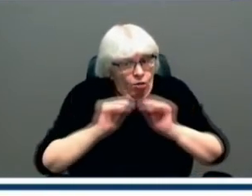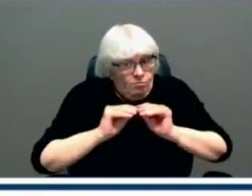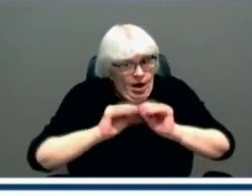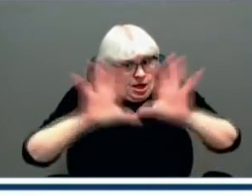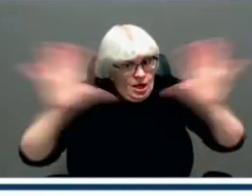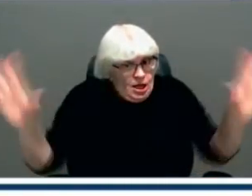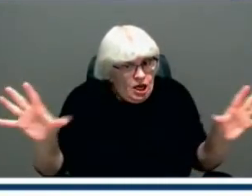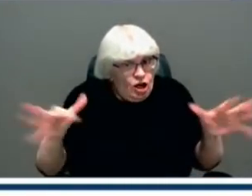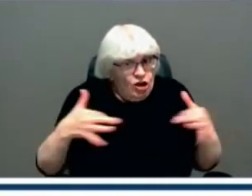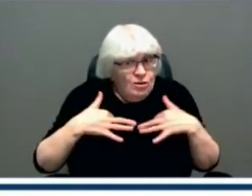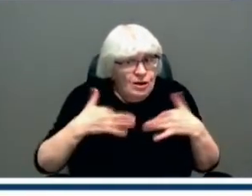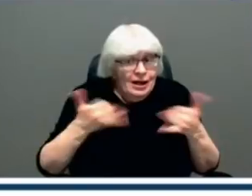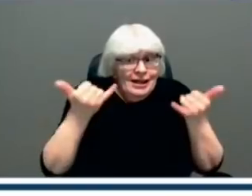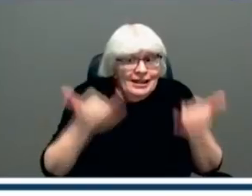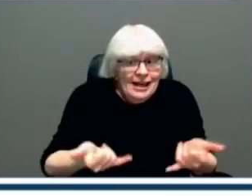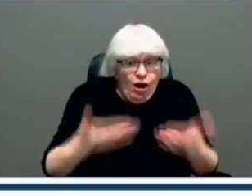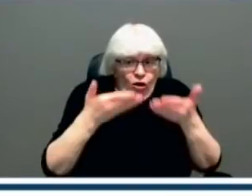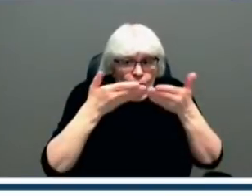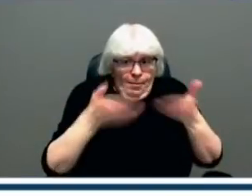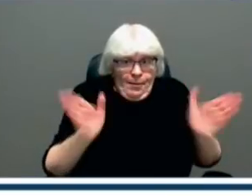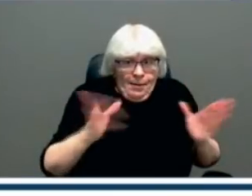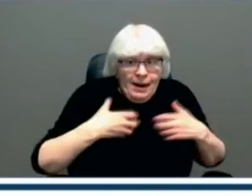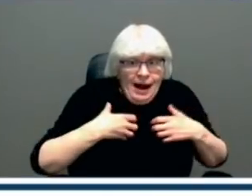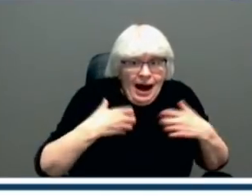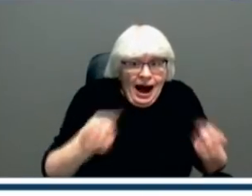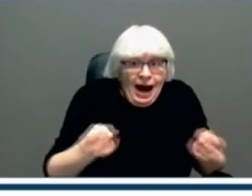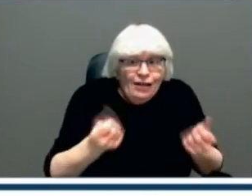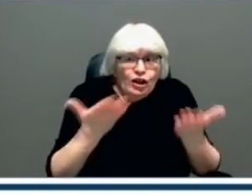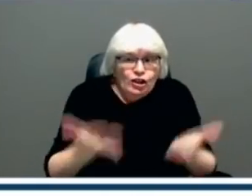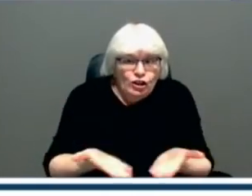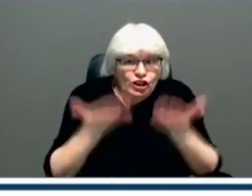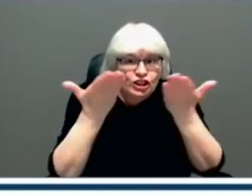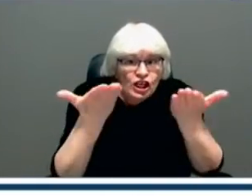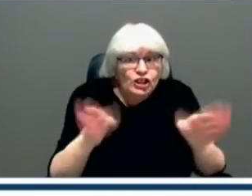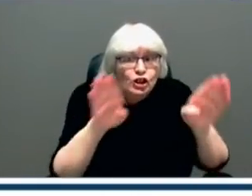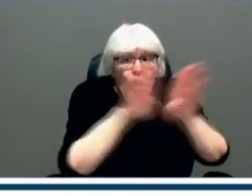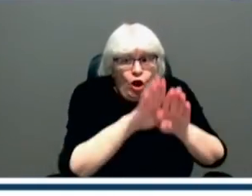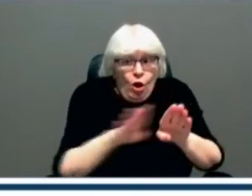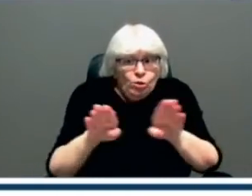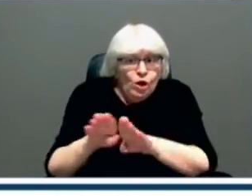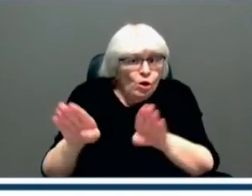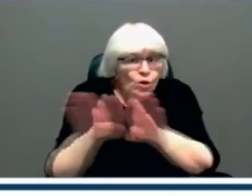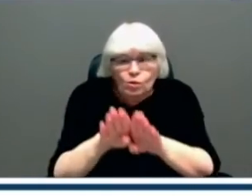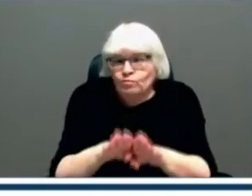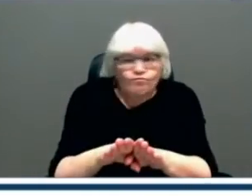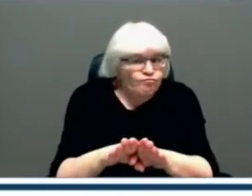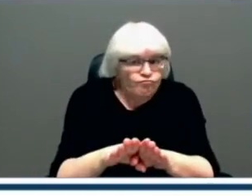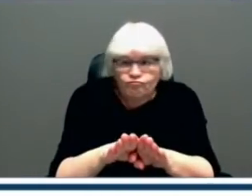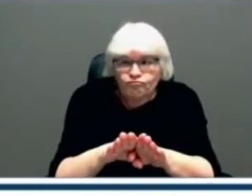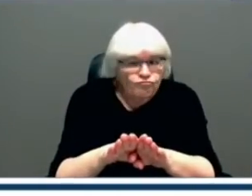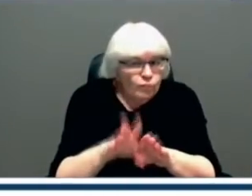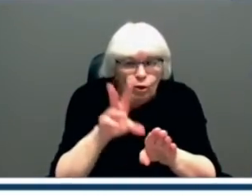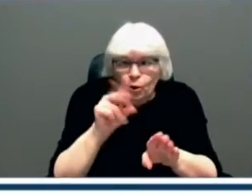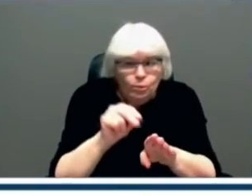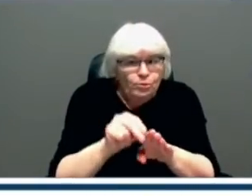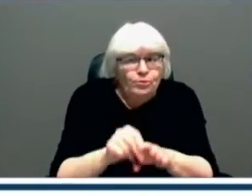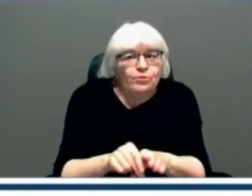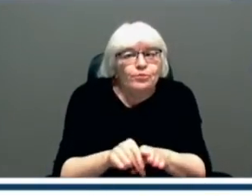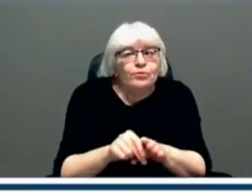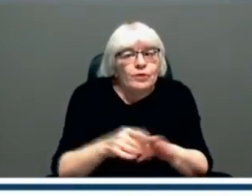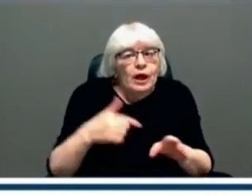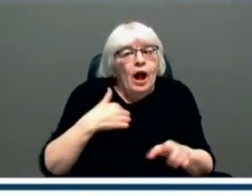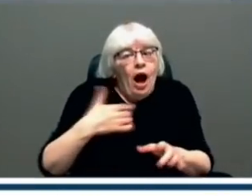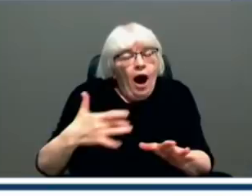is not recommending the use of restrictive public health measures. I'm confident that we are in the position to manage